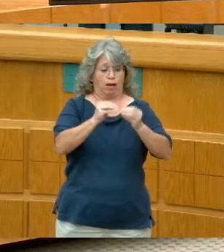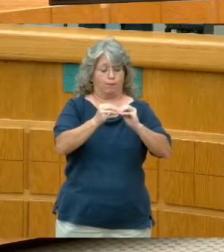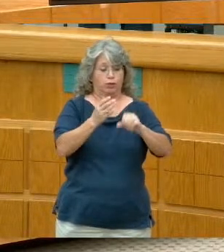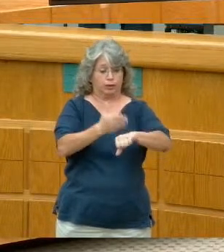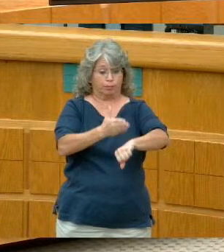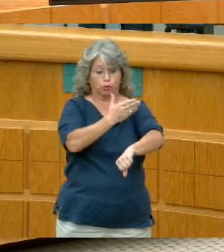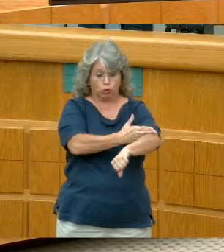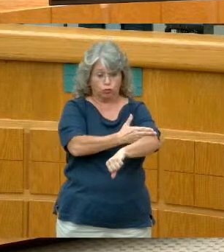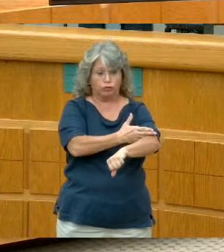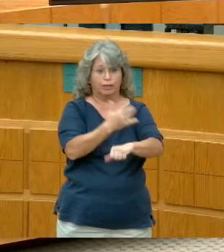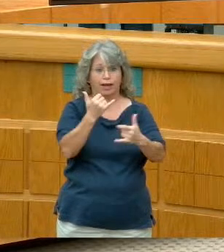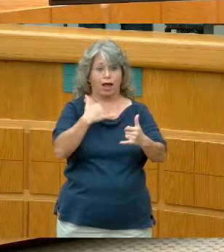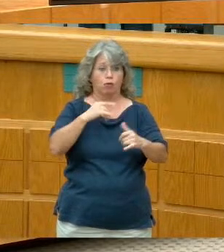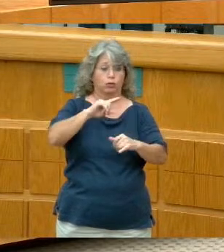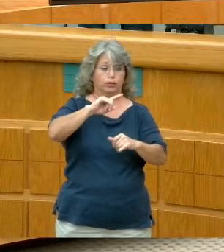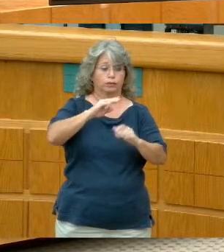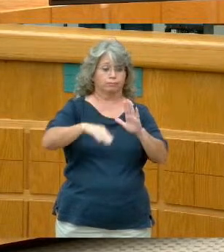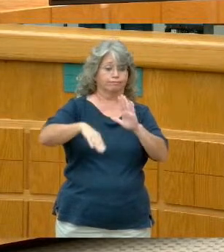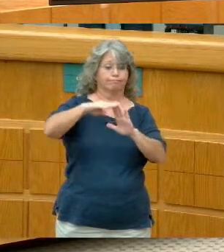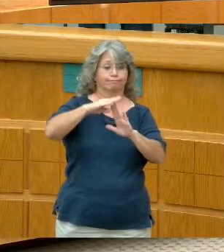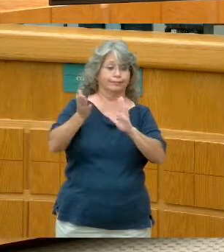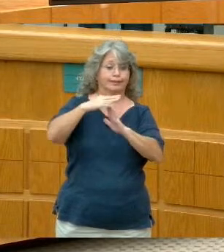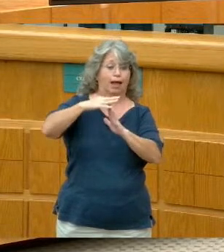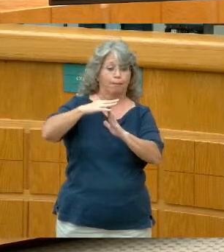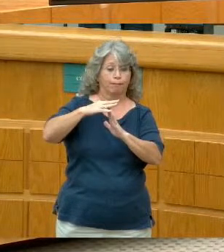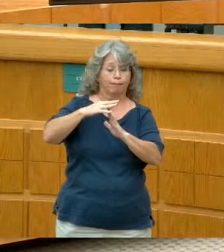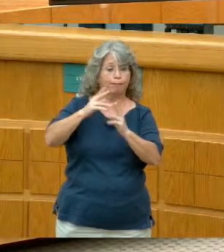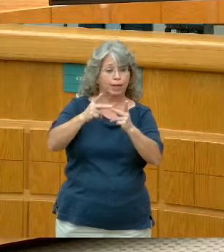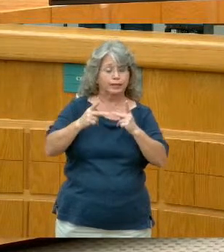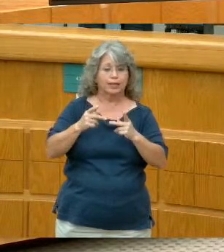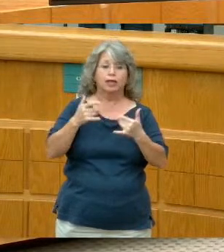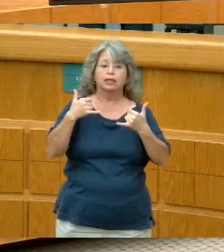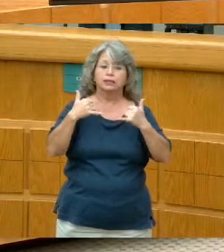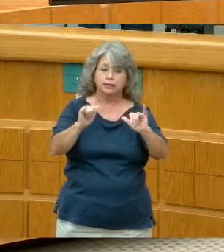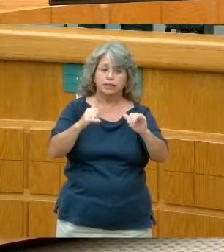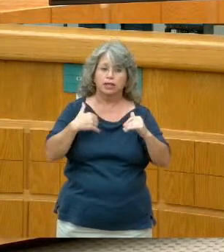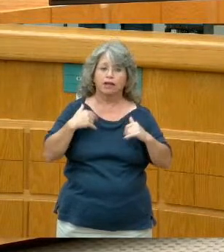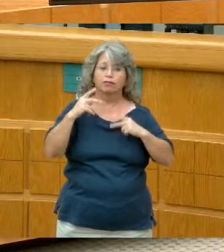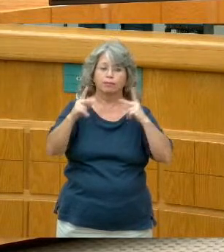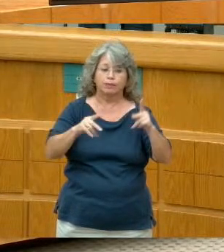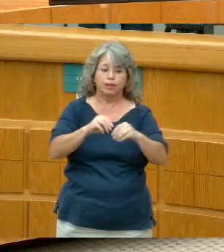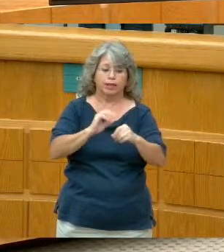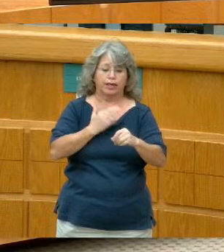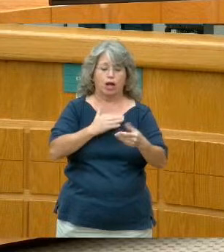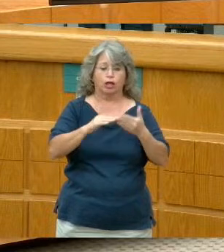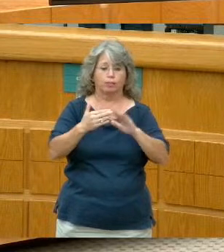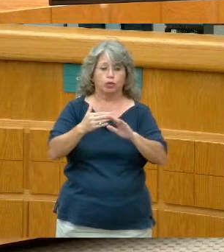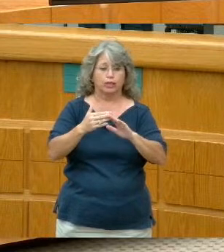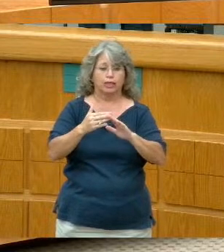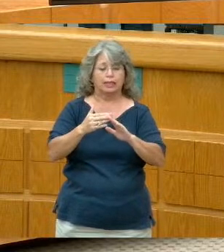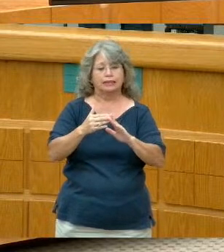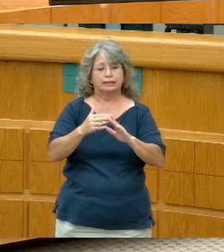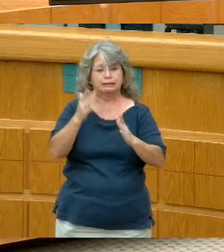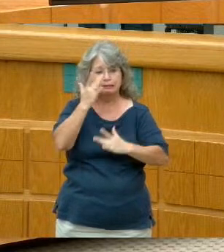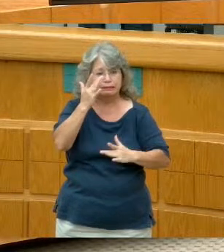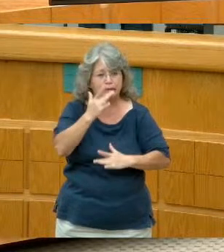have put us in first, we still have active cases in our community, and in fact,